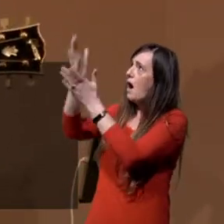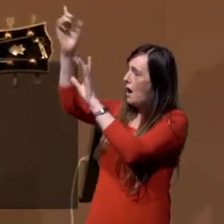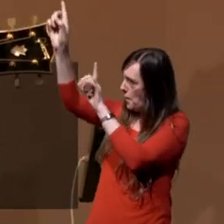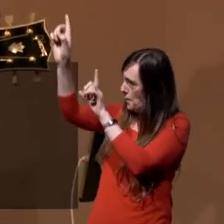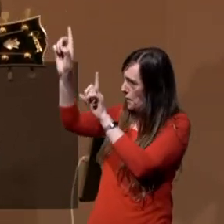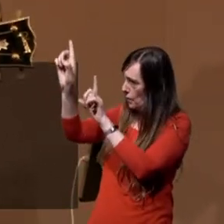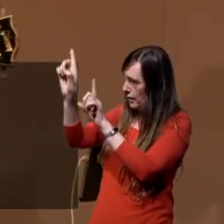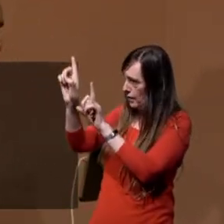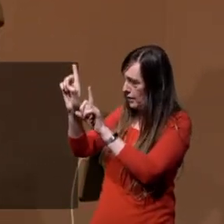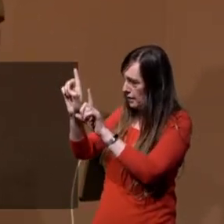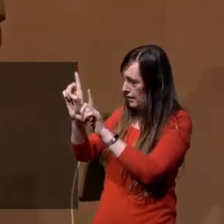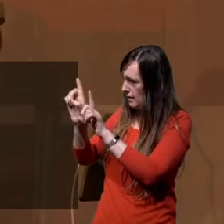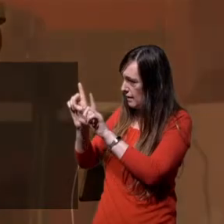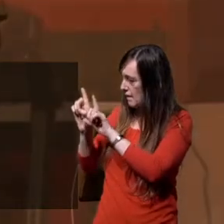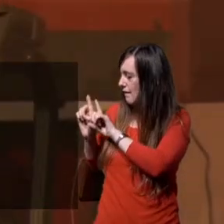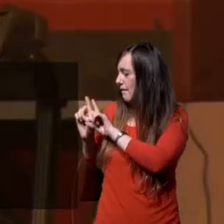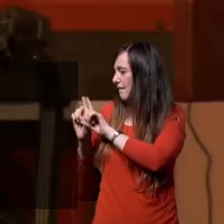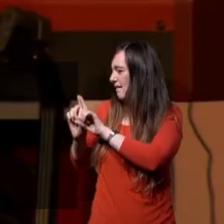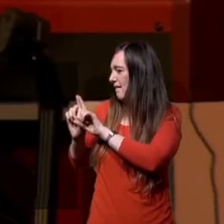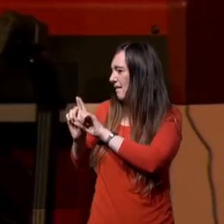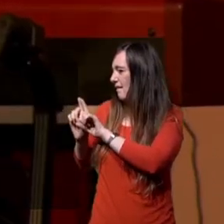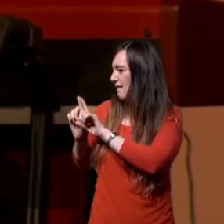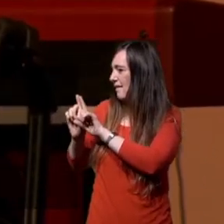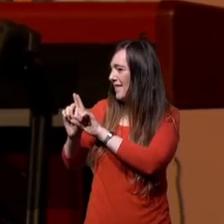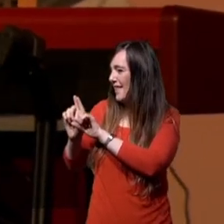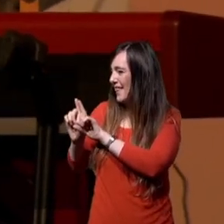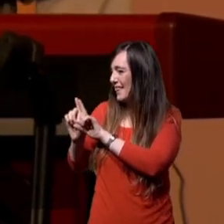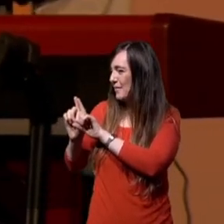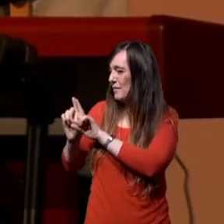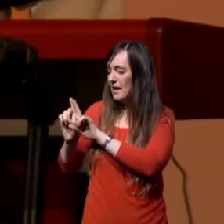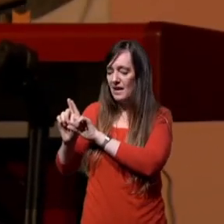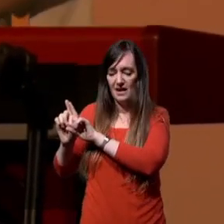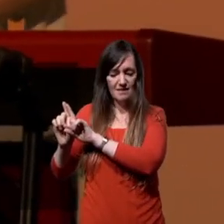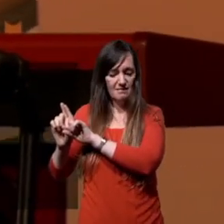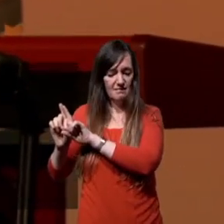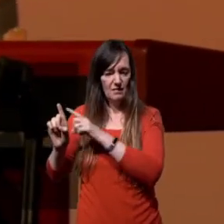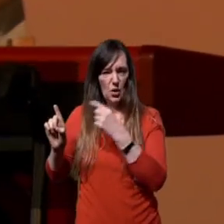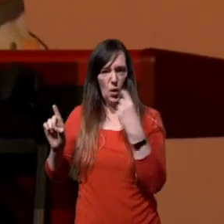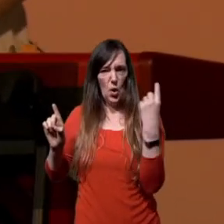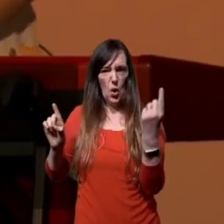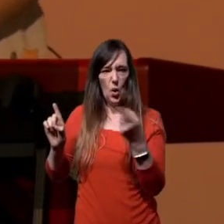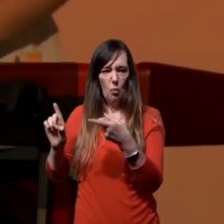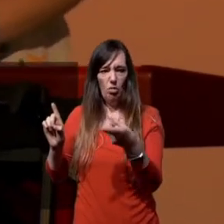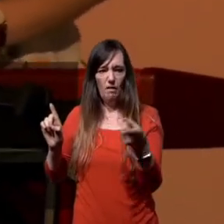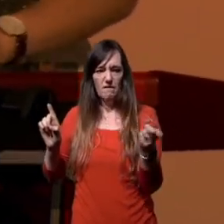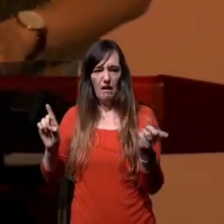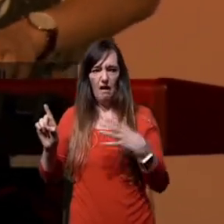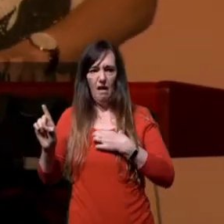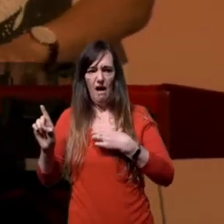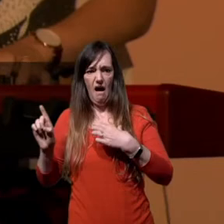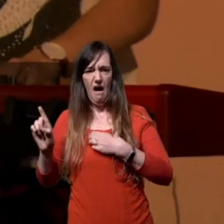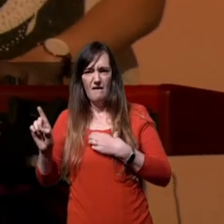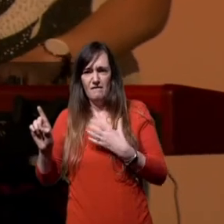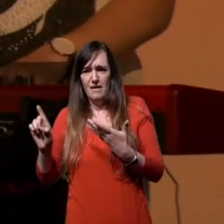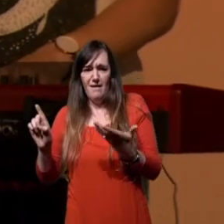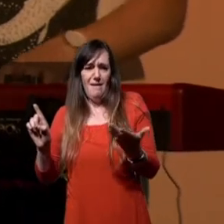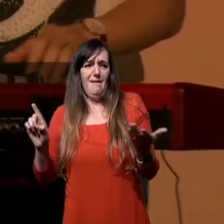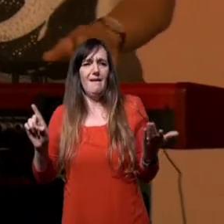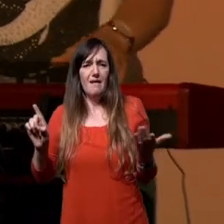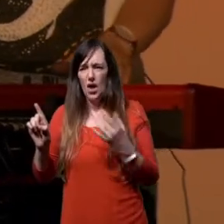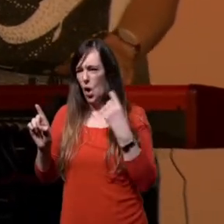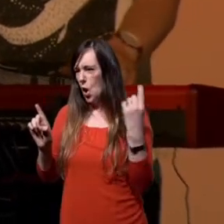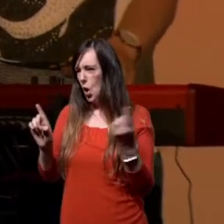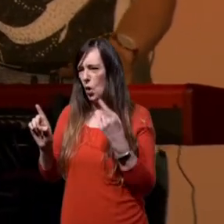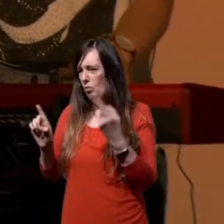my God is with me, whom then shall I